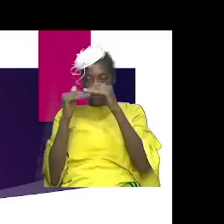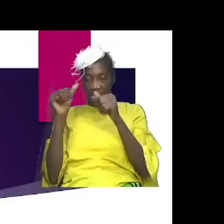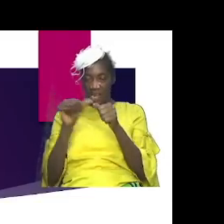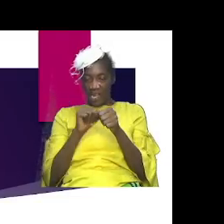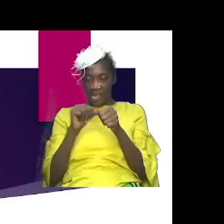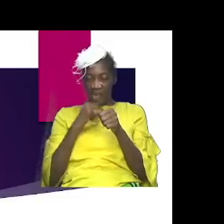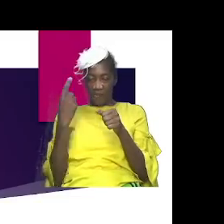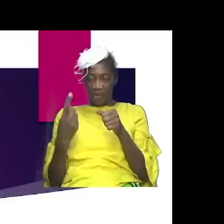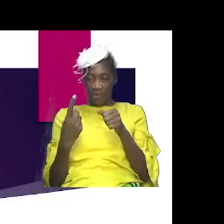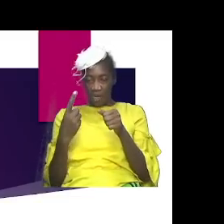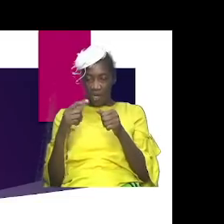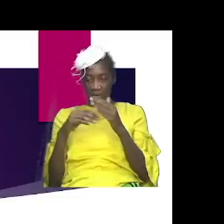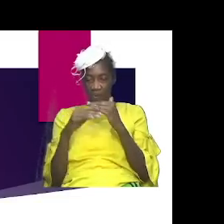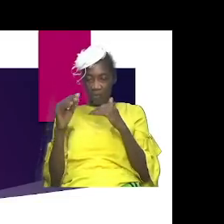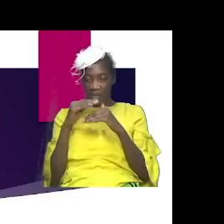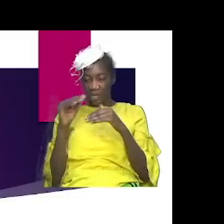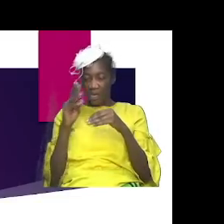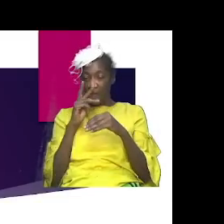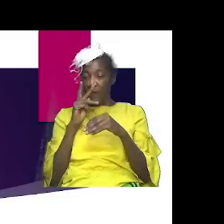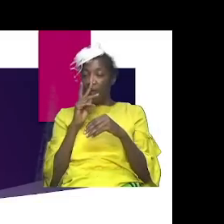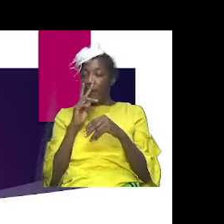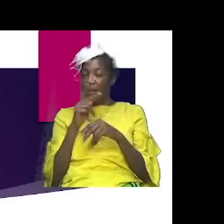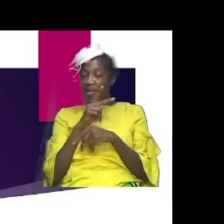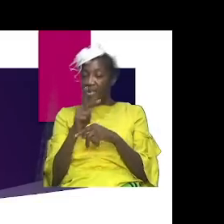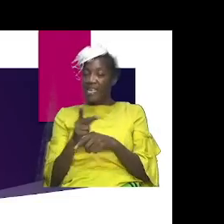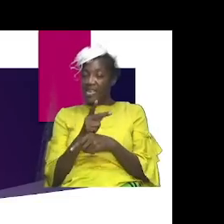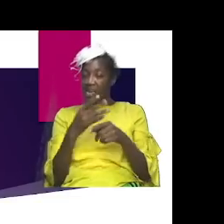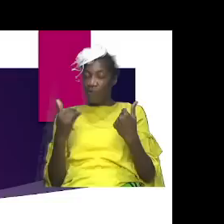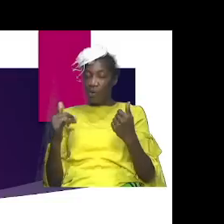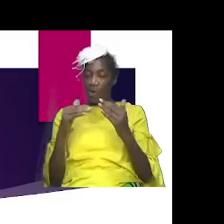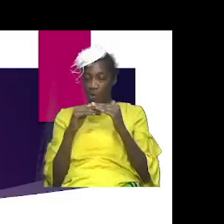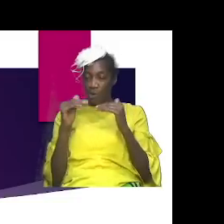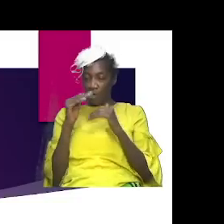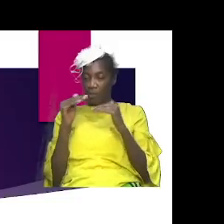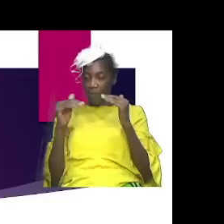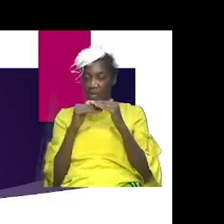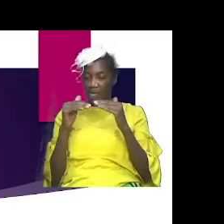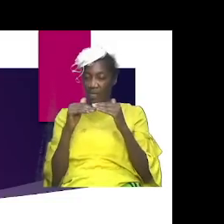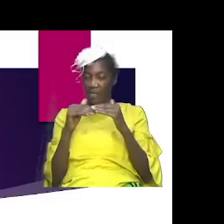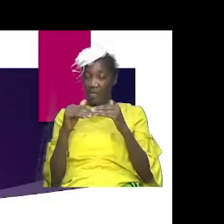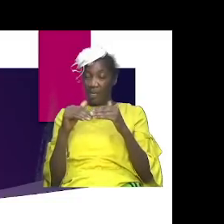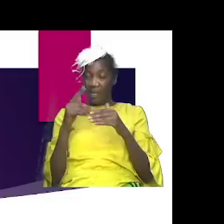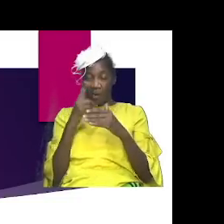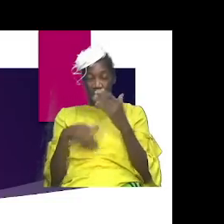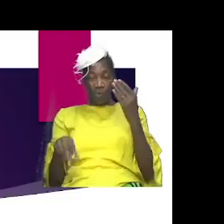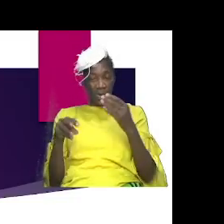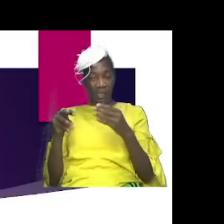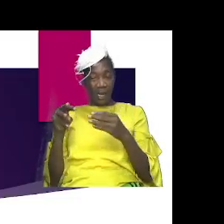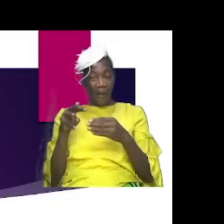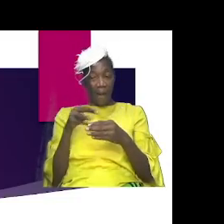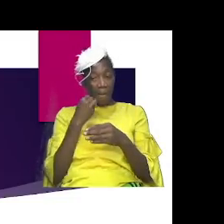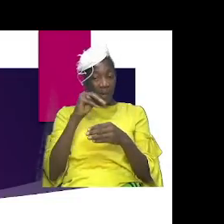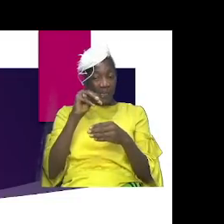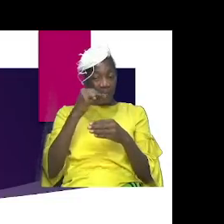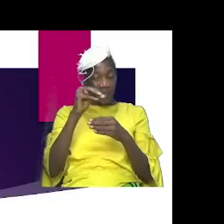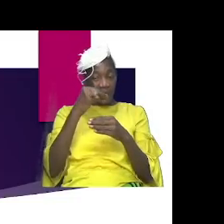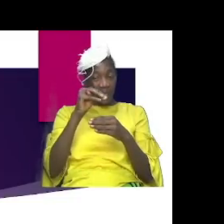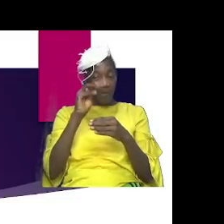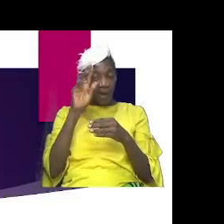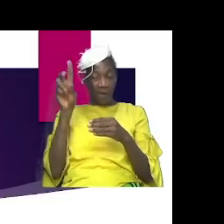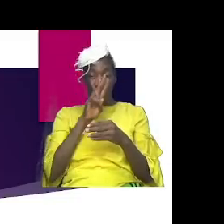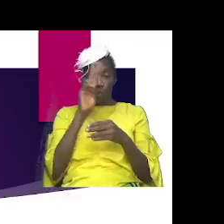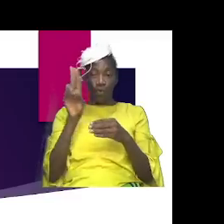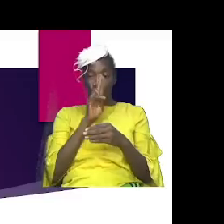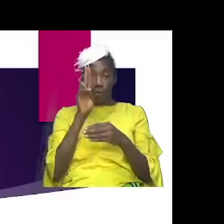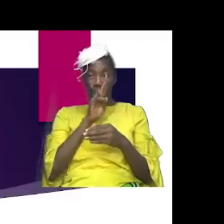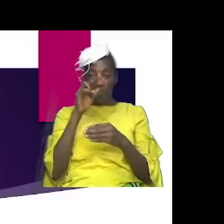building. But then he said, be careful now how you build. Be careful what material you use to build. So he's drilling